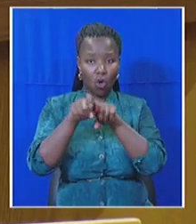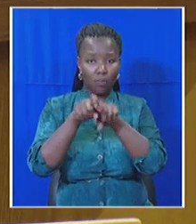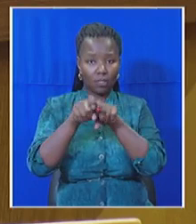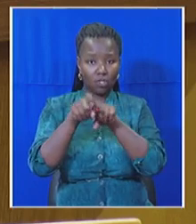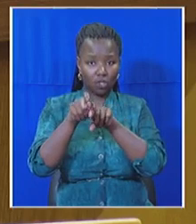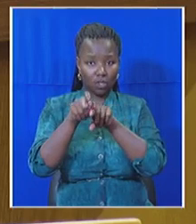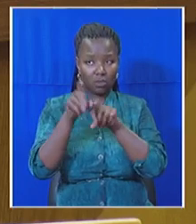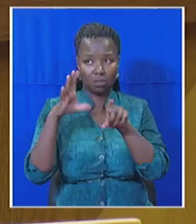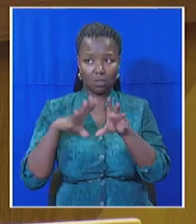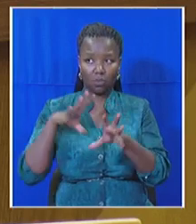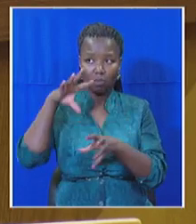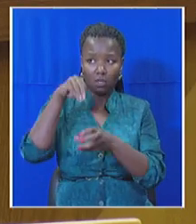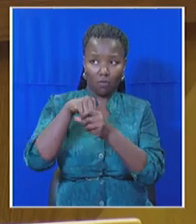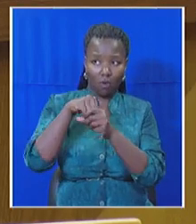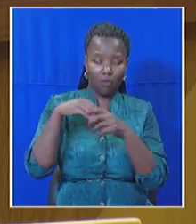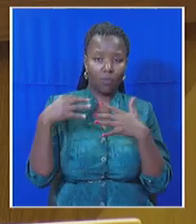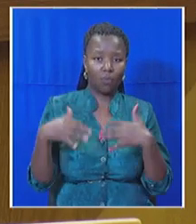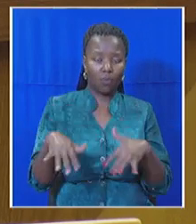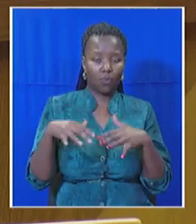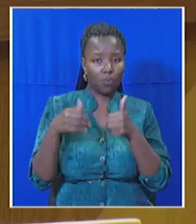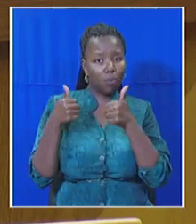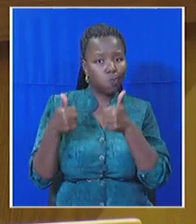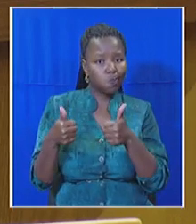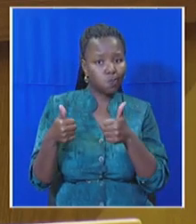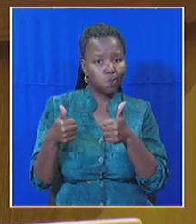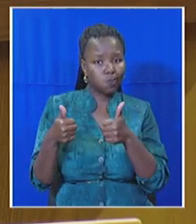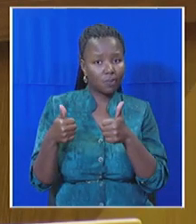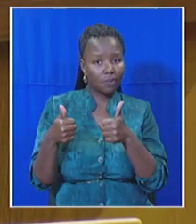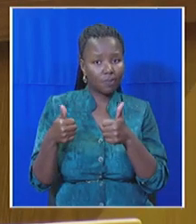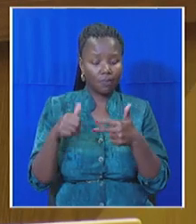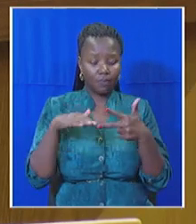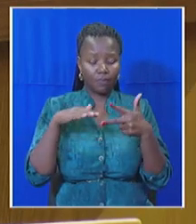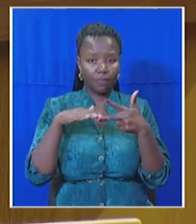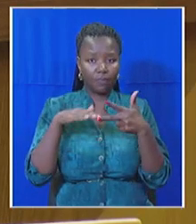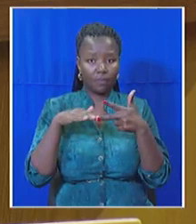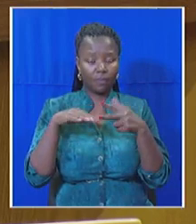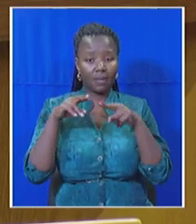banner, it's an achievement in itself. National sports,